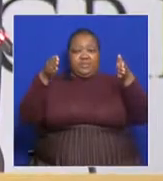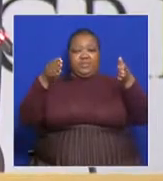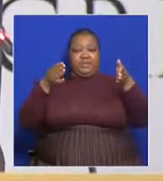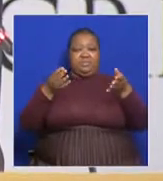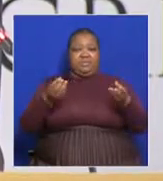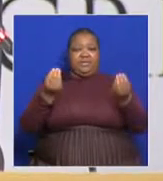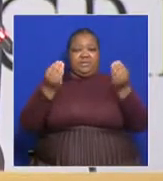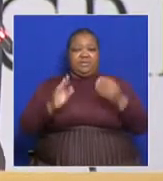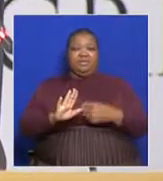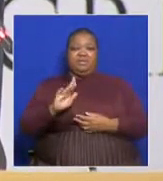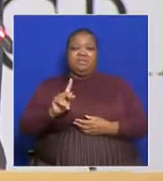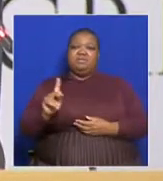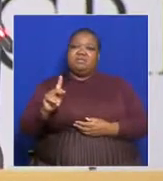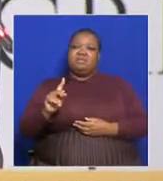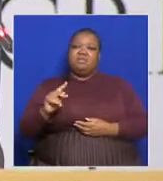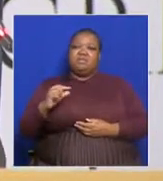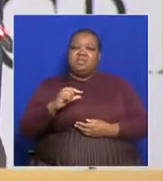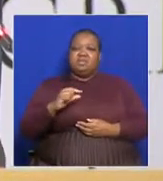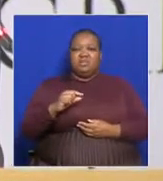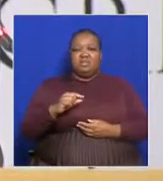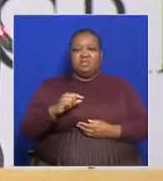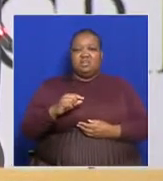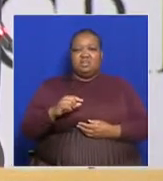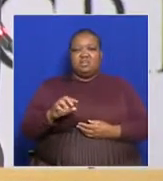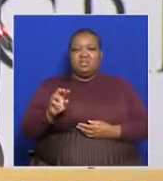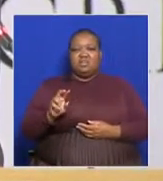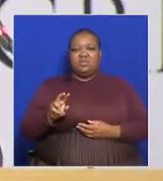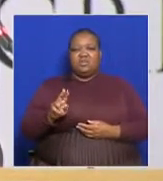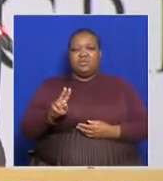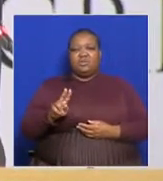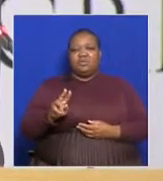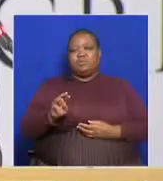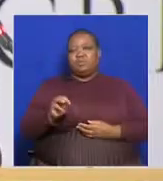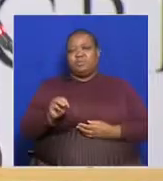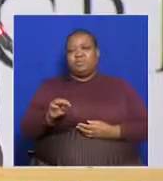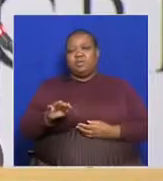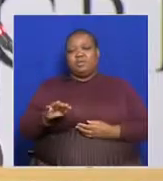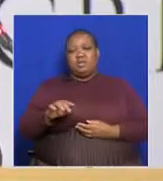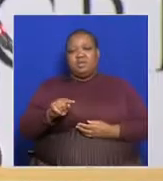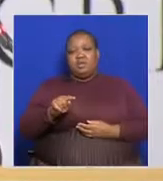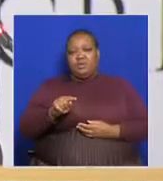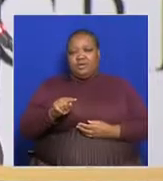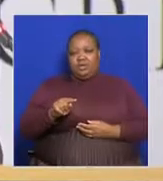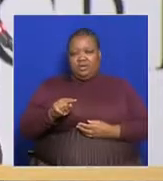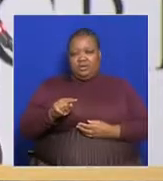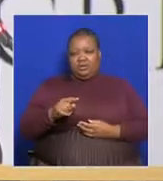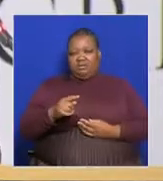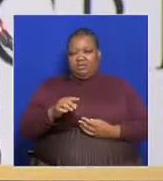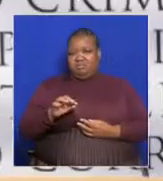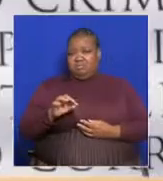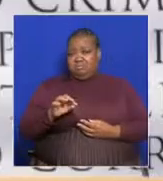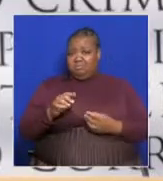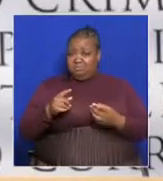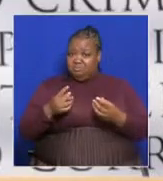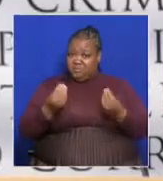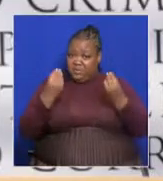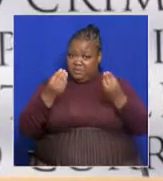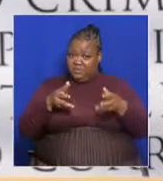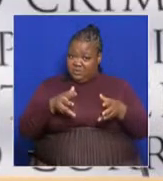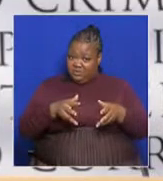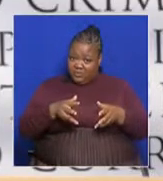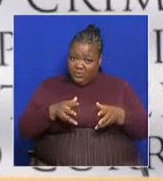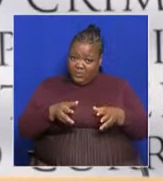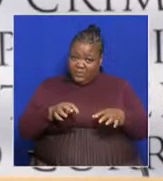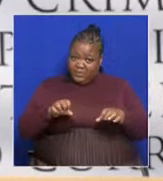kilos of cocaine is like 2 million, close to 2 million street value. It's not every day you get a bust like that. So even the fact that I highlighted,